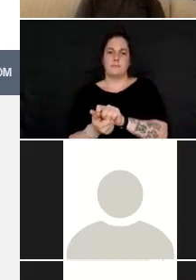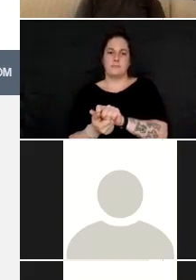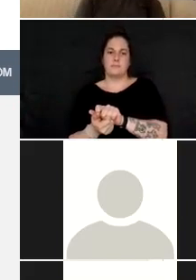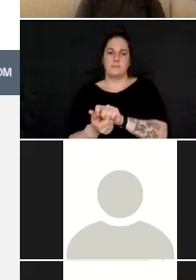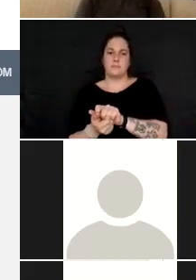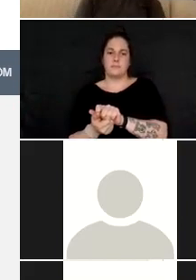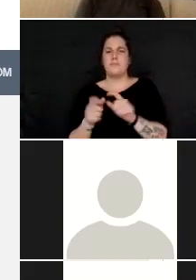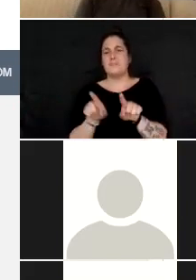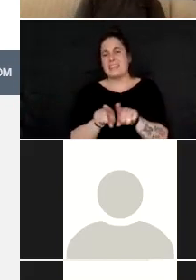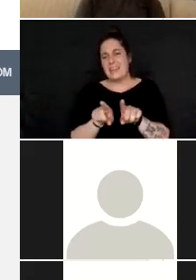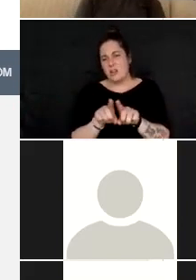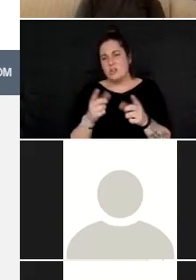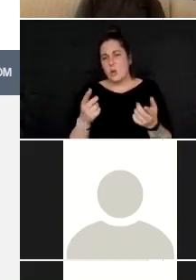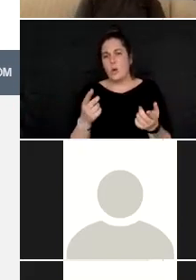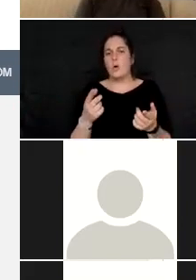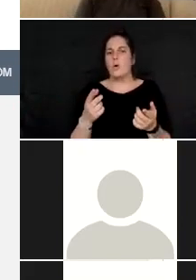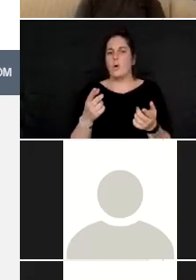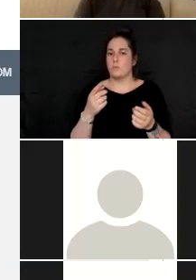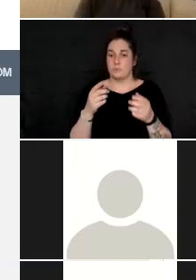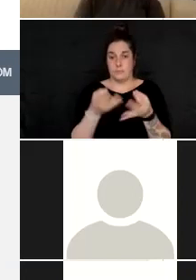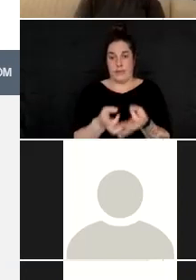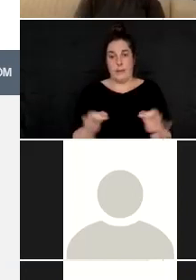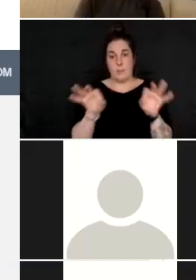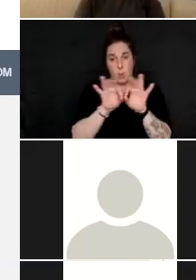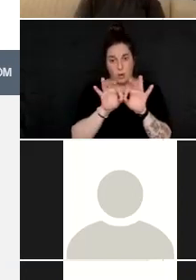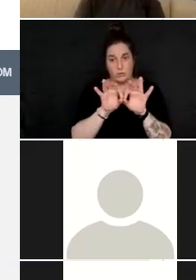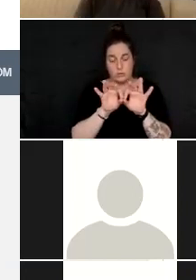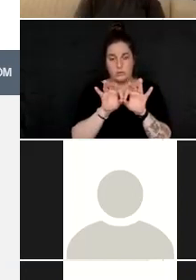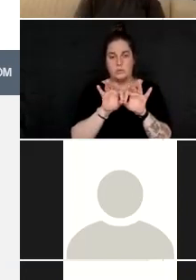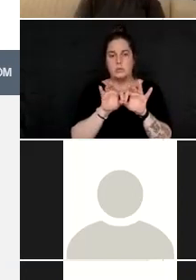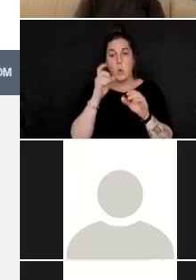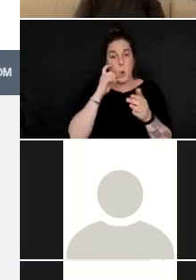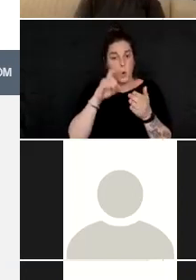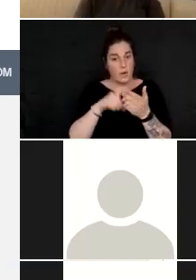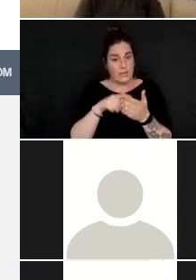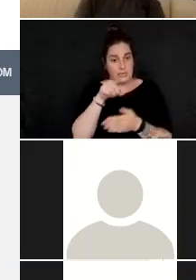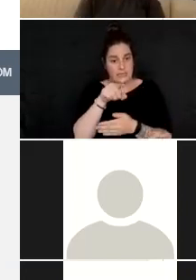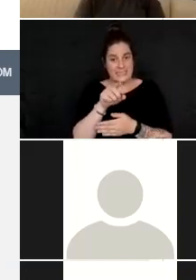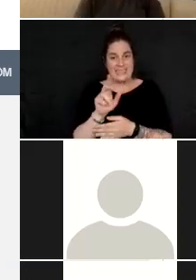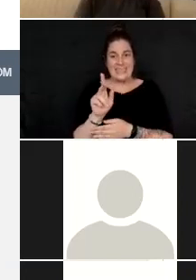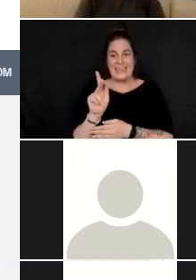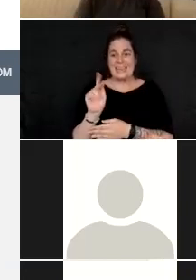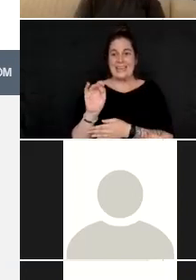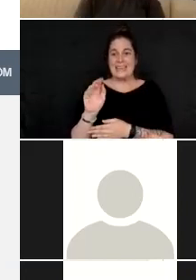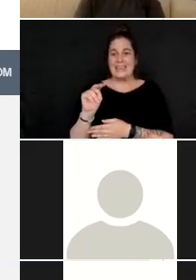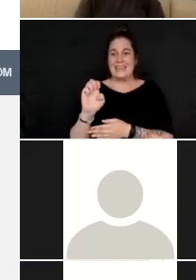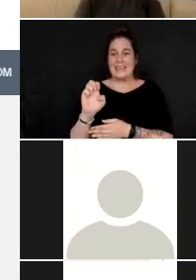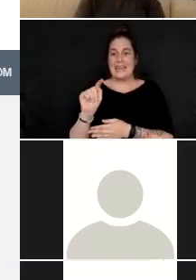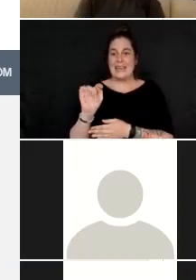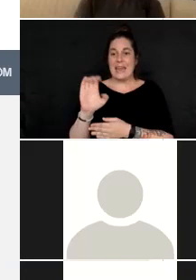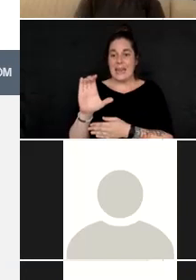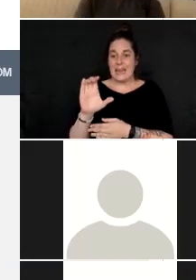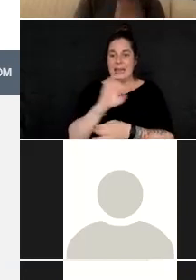also says something too that you need to be paying attention here. Notice that this is kinetic energy. This is potential